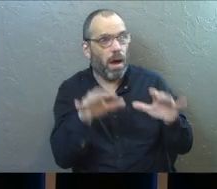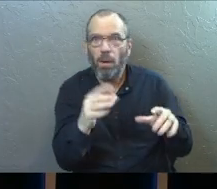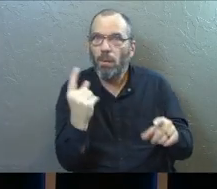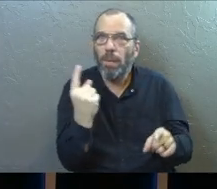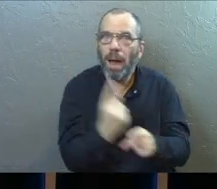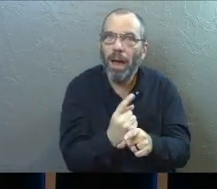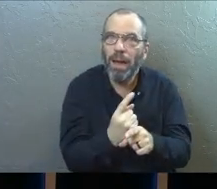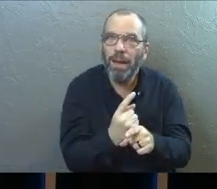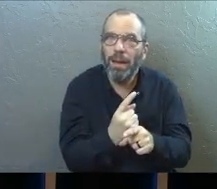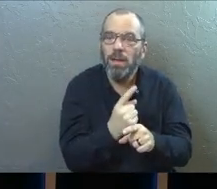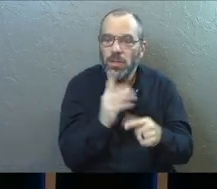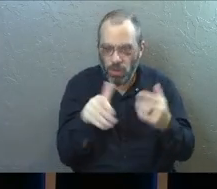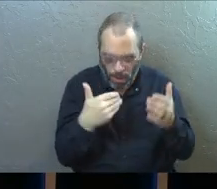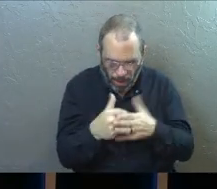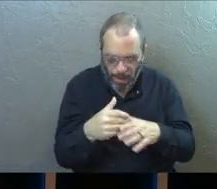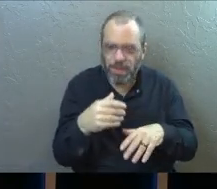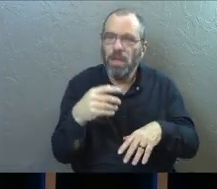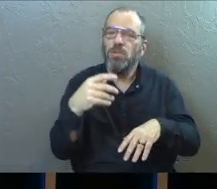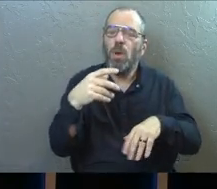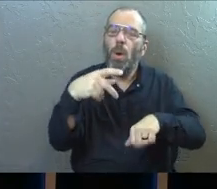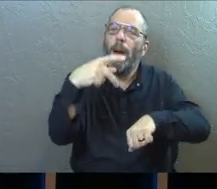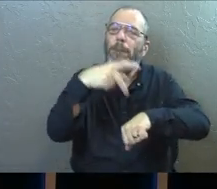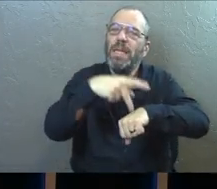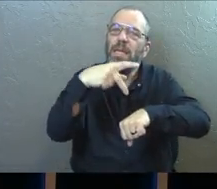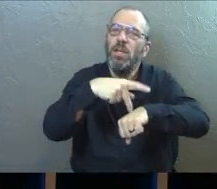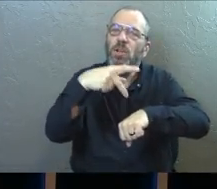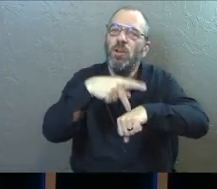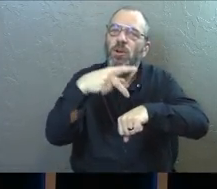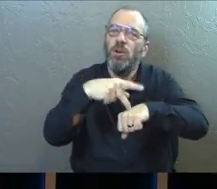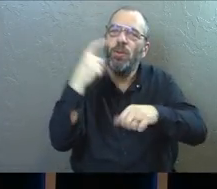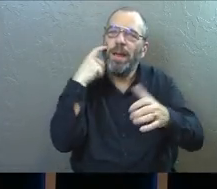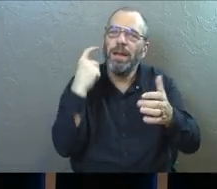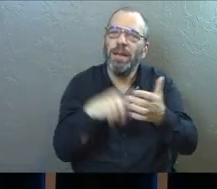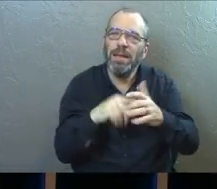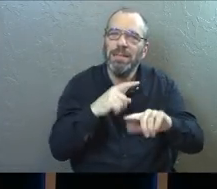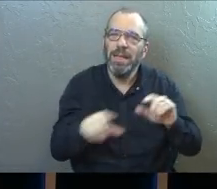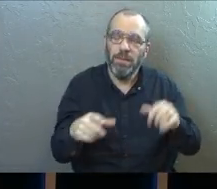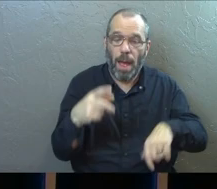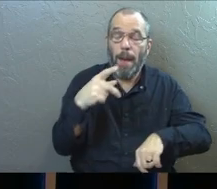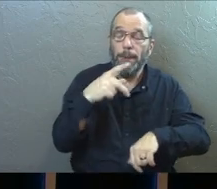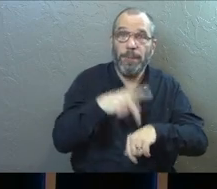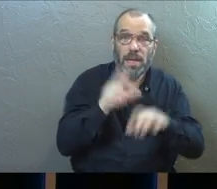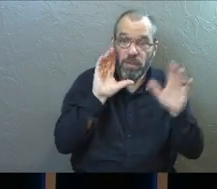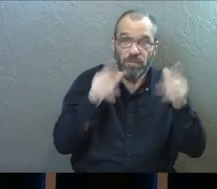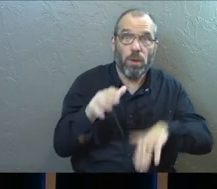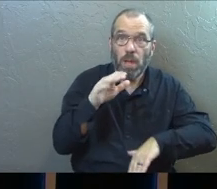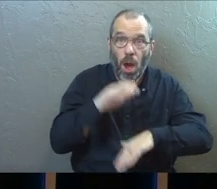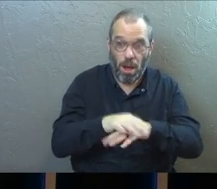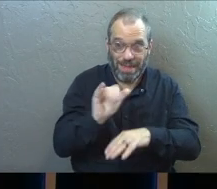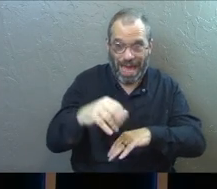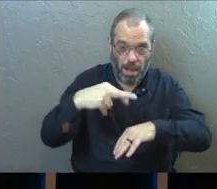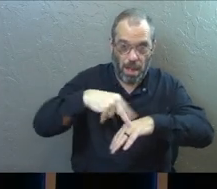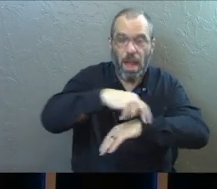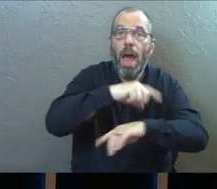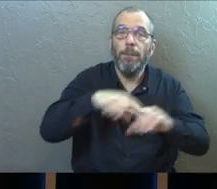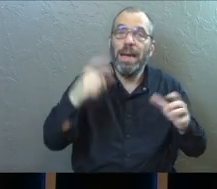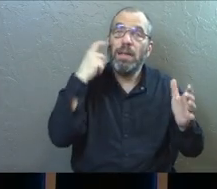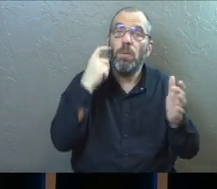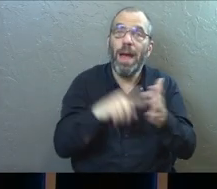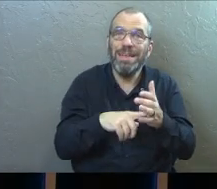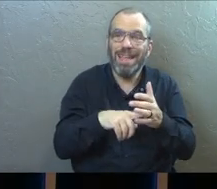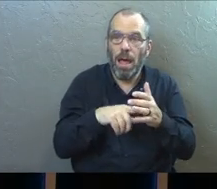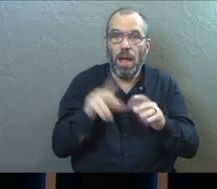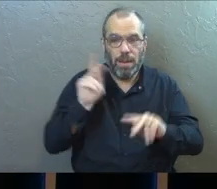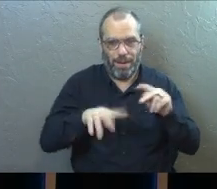would. So all this happens and Peter recognizes something different. Okay? Peter's focus is not necessarily on that, but he recognizes